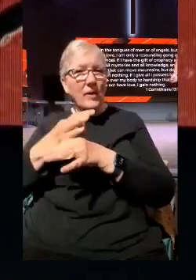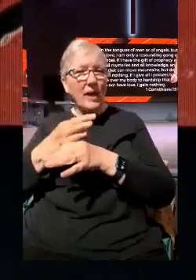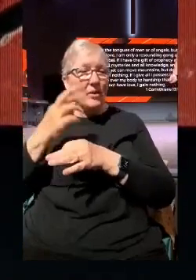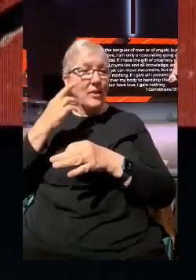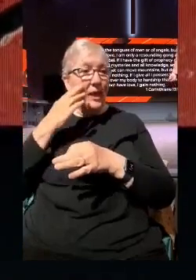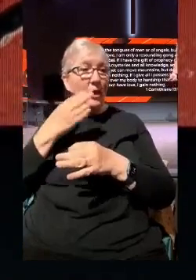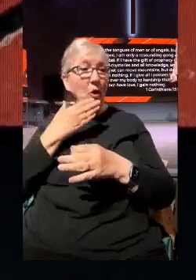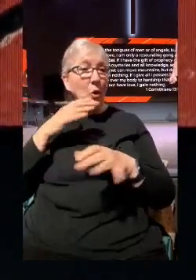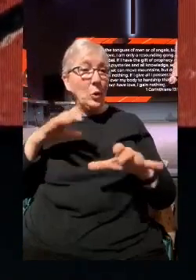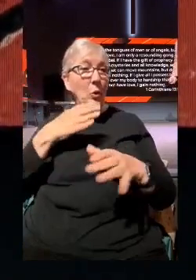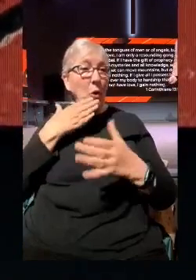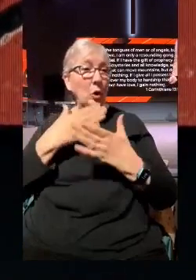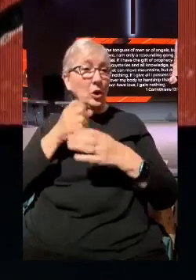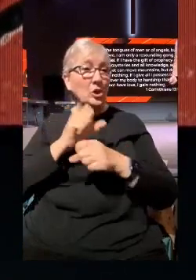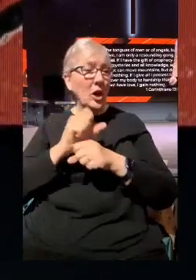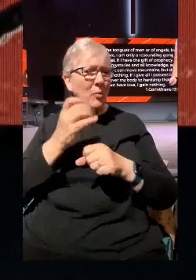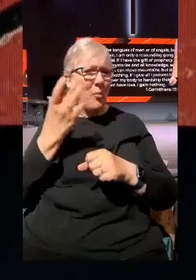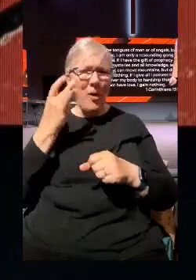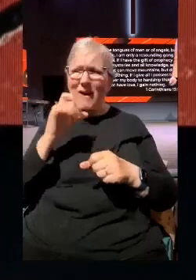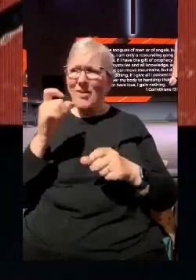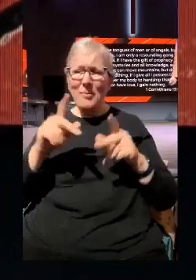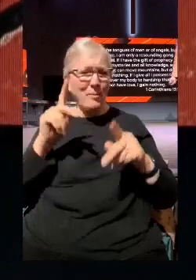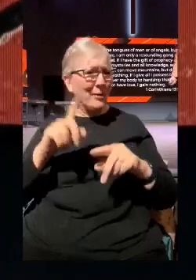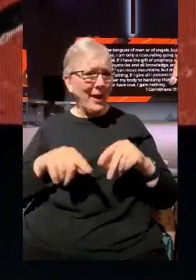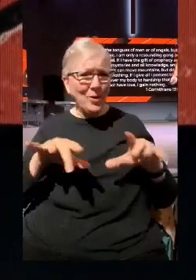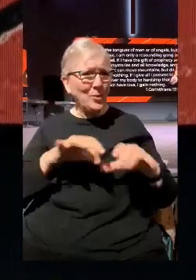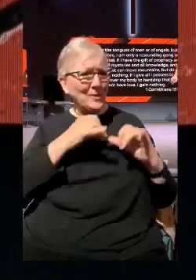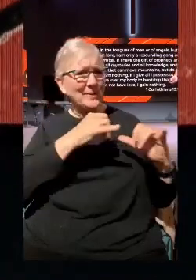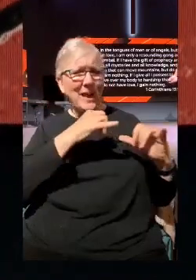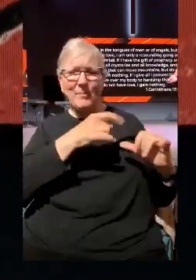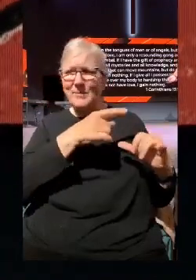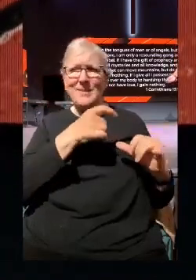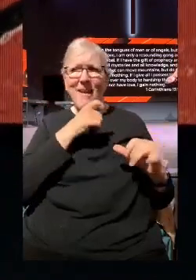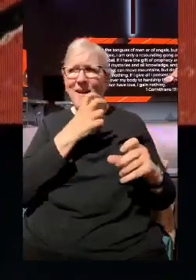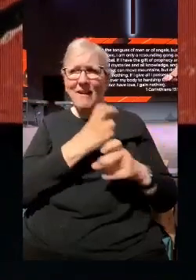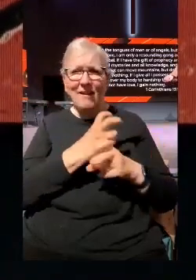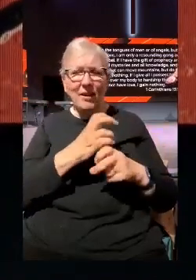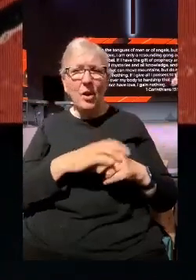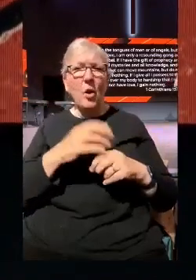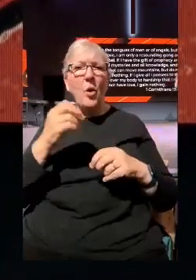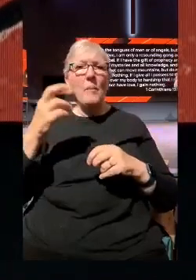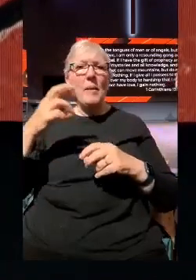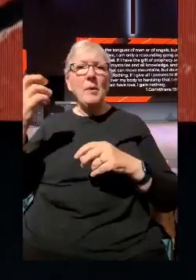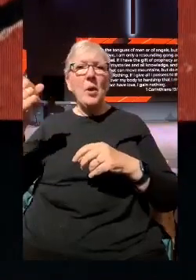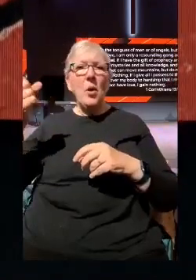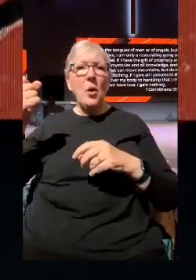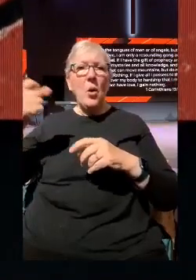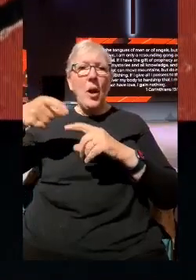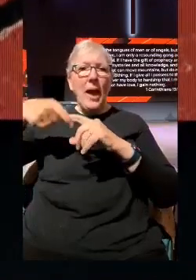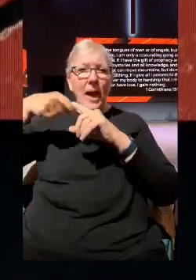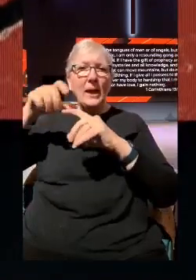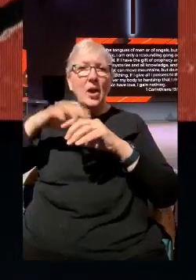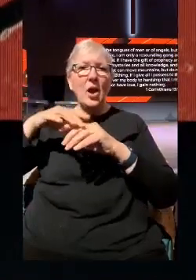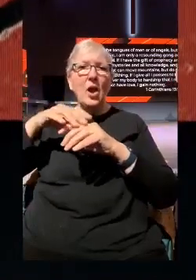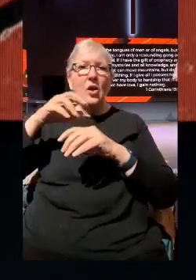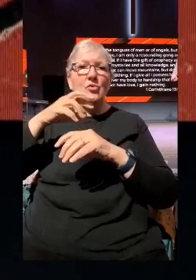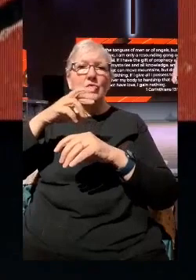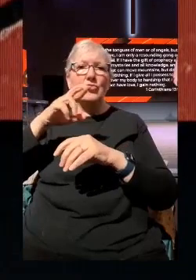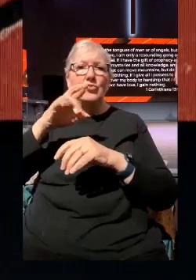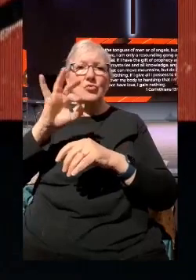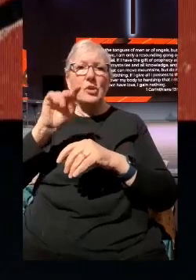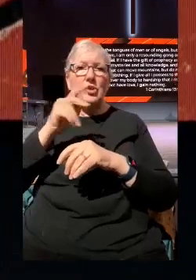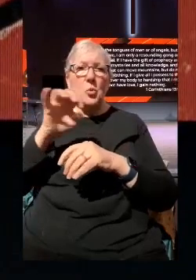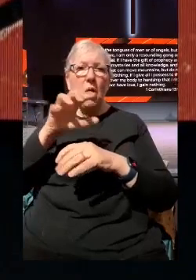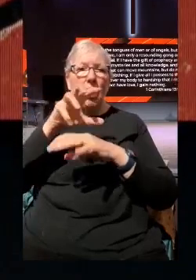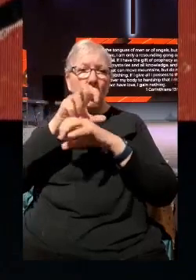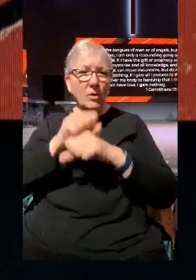can't everybody else get it together? It's not that hard. Or maybe you're hanging on the rituals and traditions, and they feel comfortable,